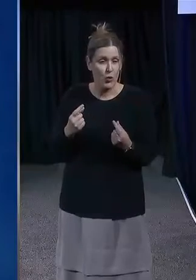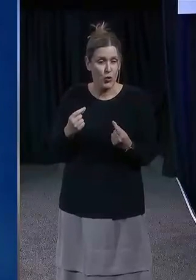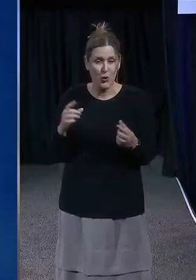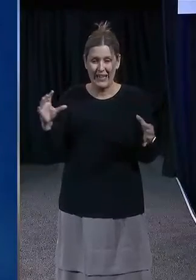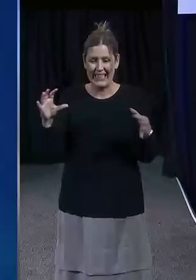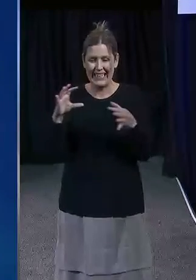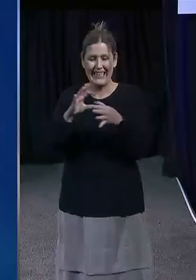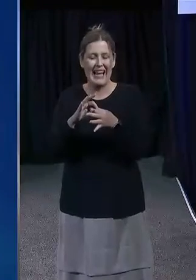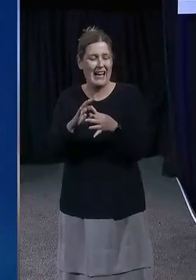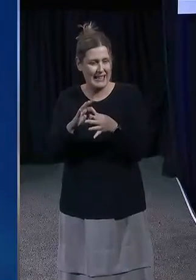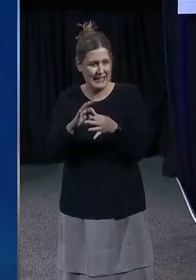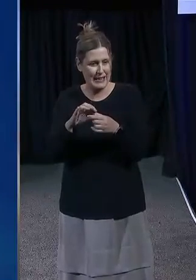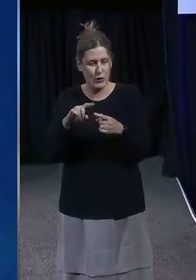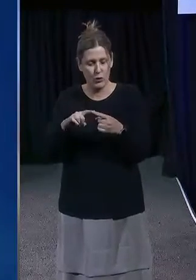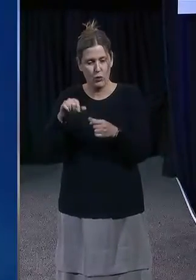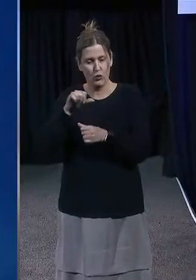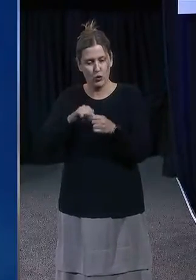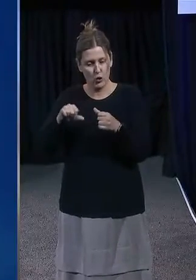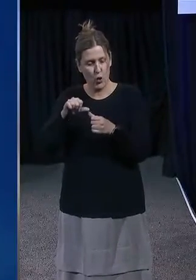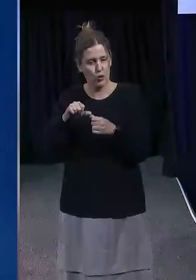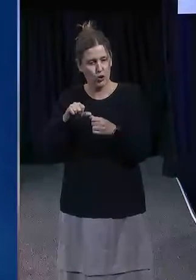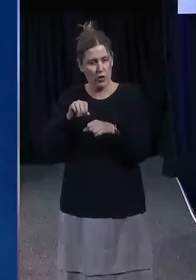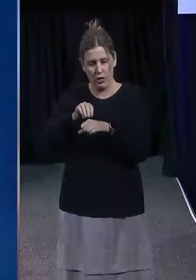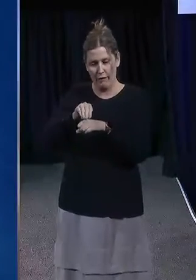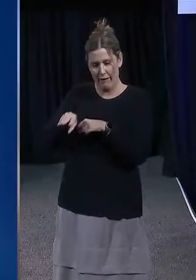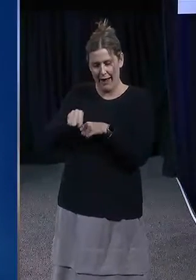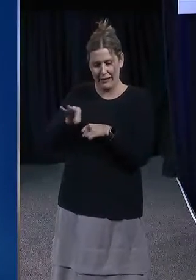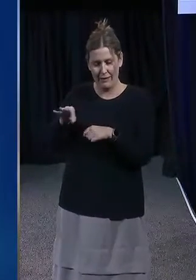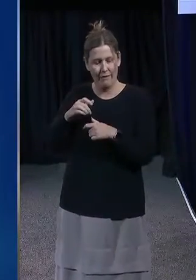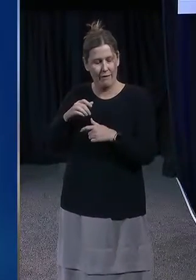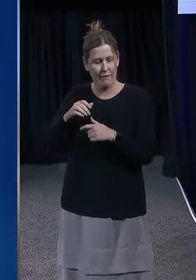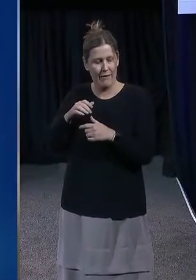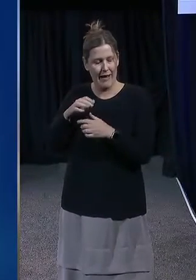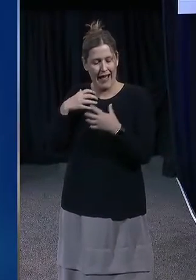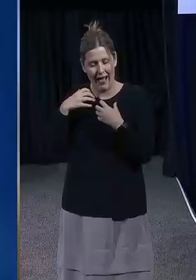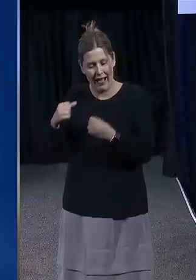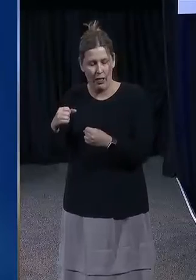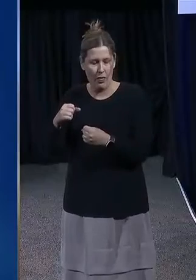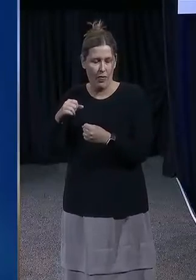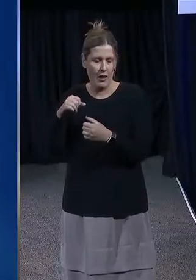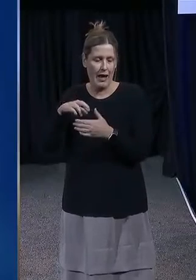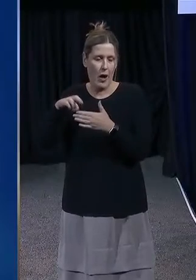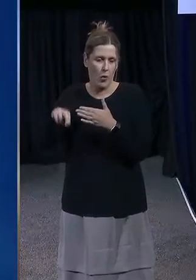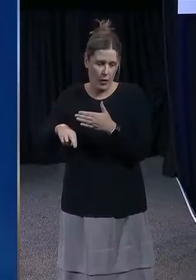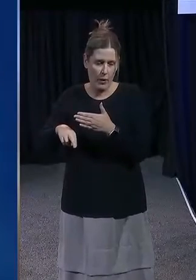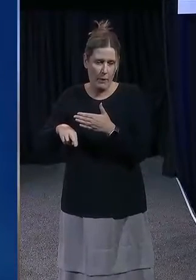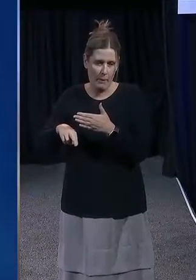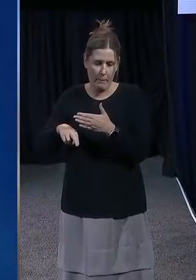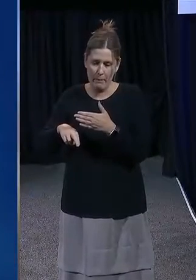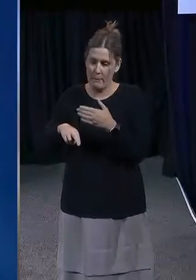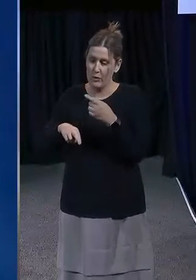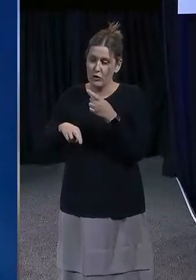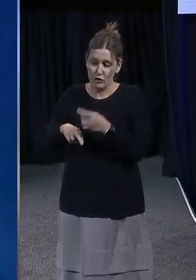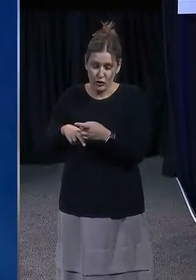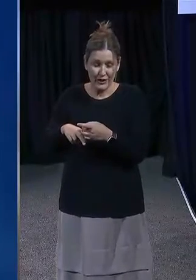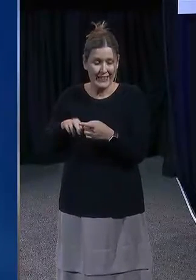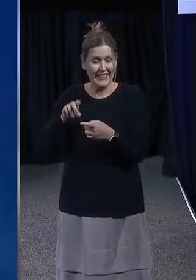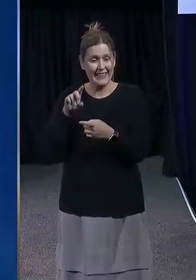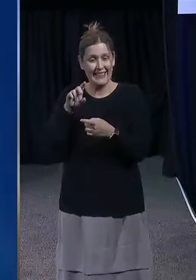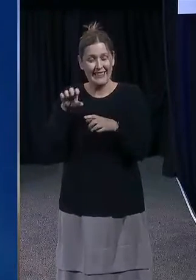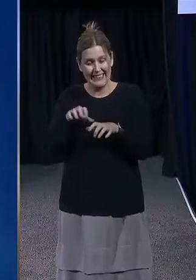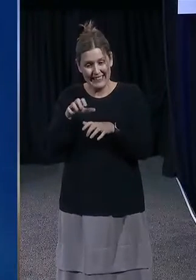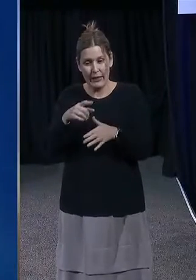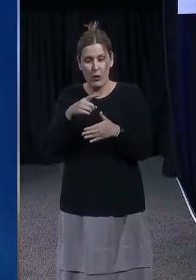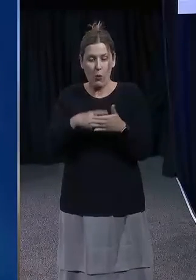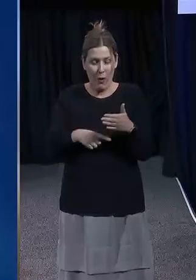connect it to the social determinants of health outcomes. In other words, she did what